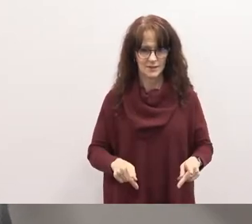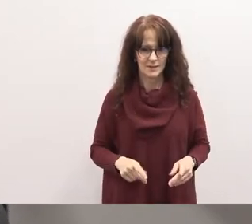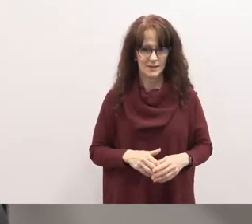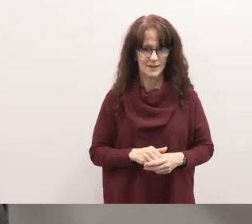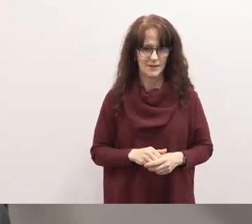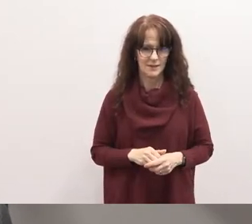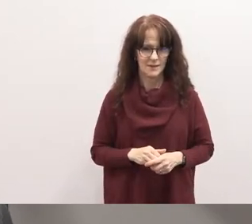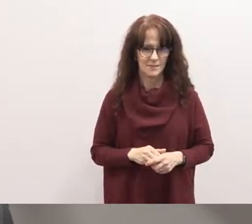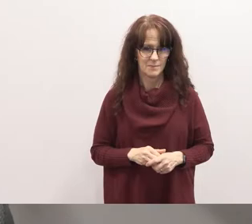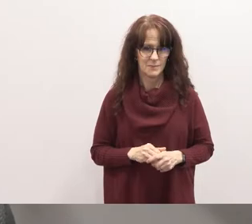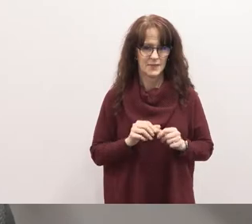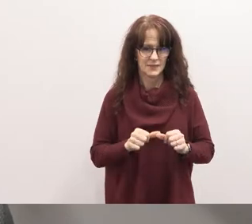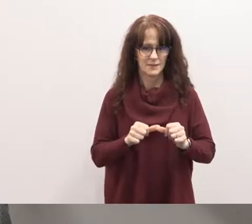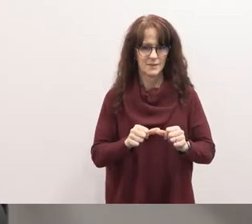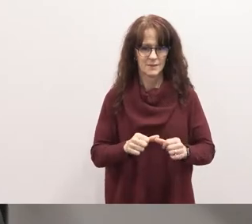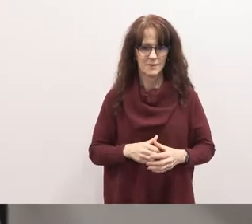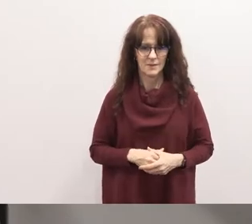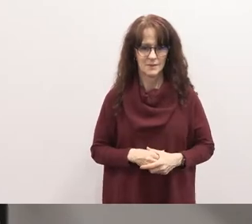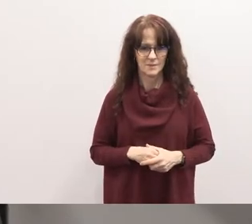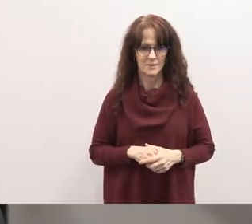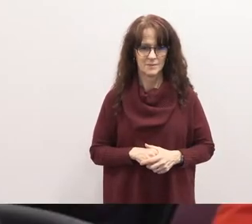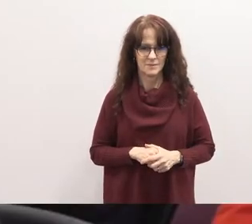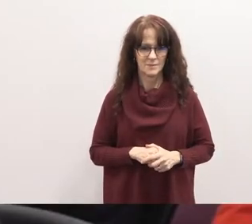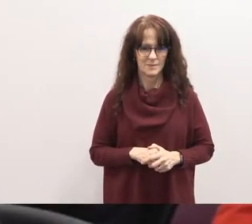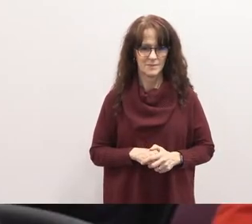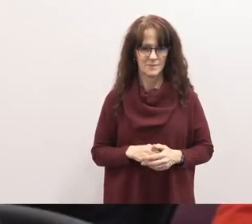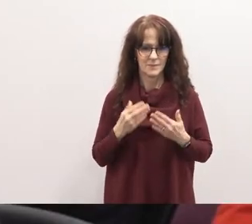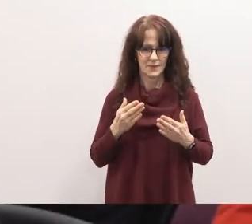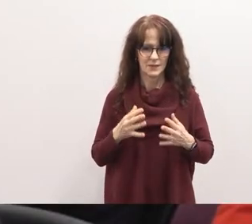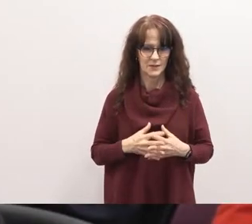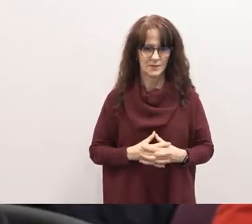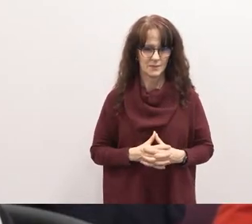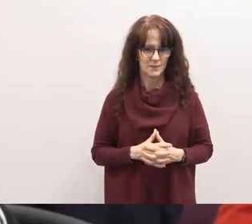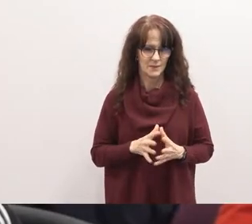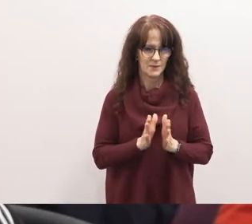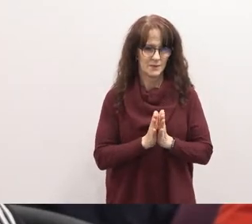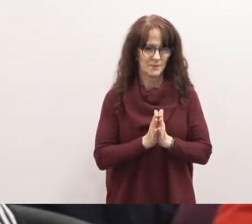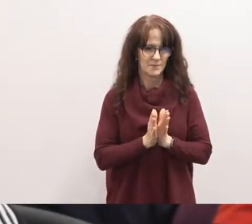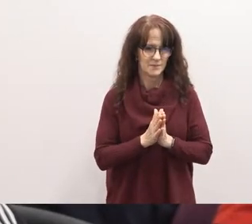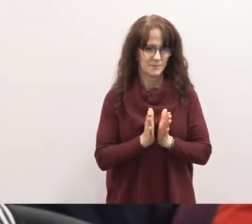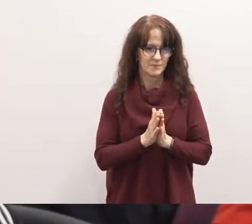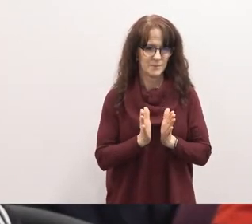and keep going. Thank you. In your life, in your career. Thank you.